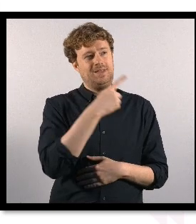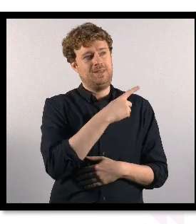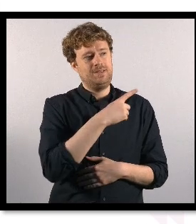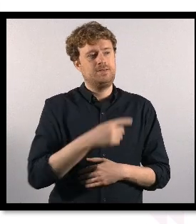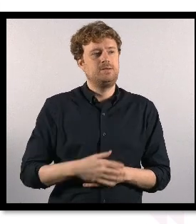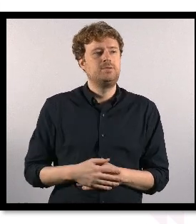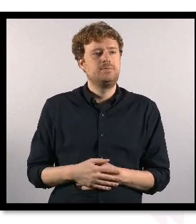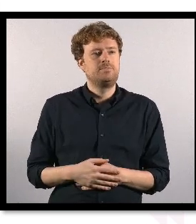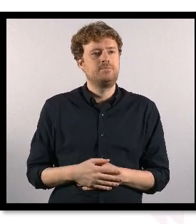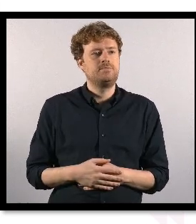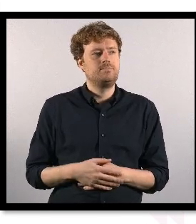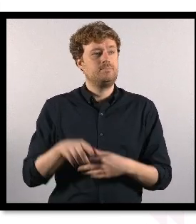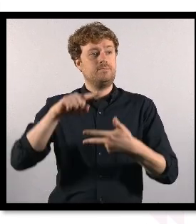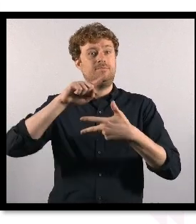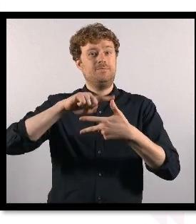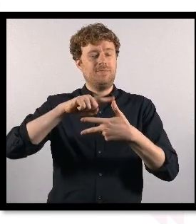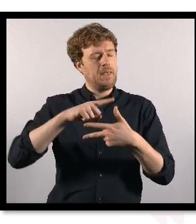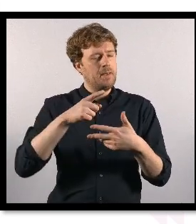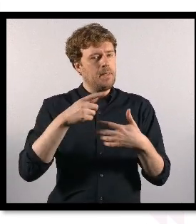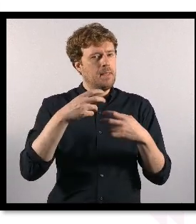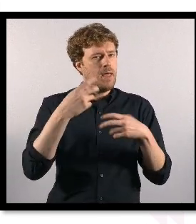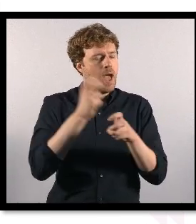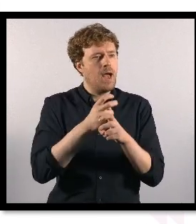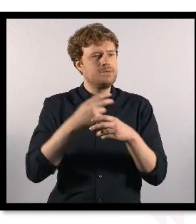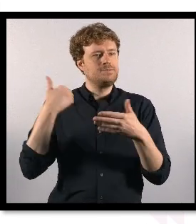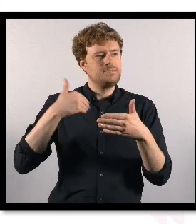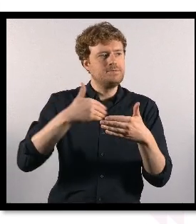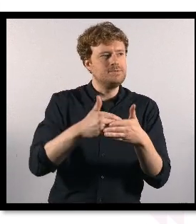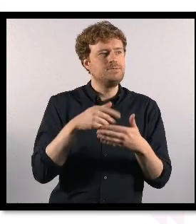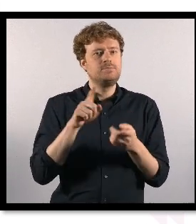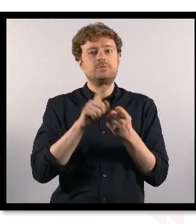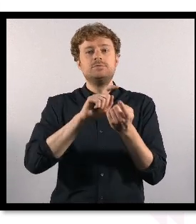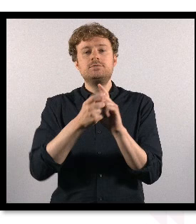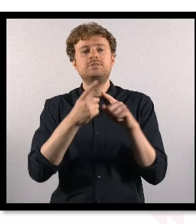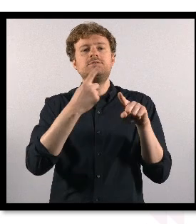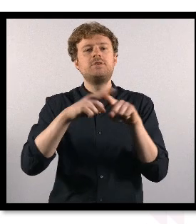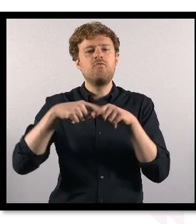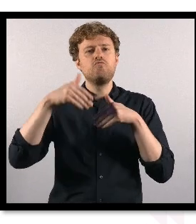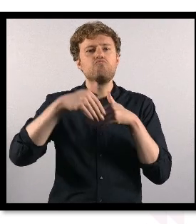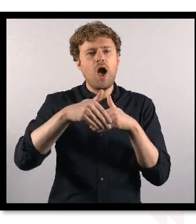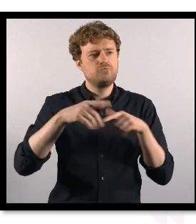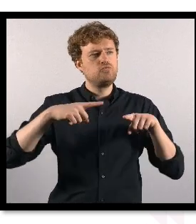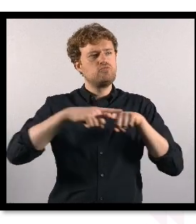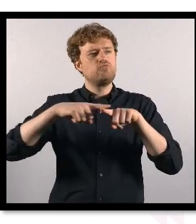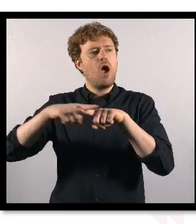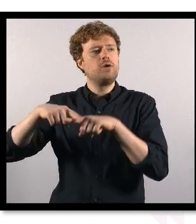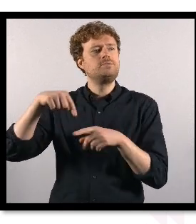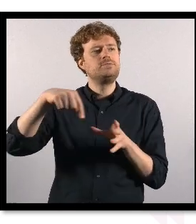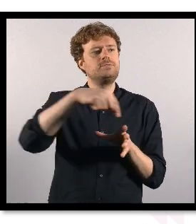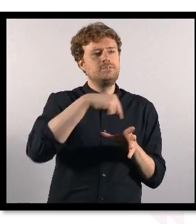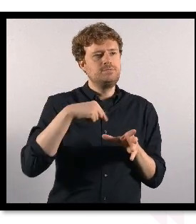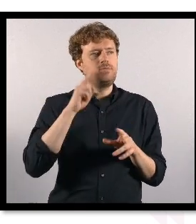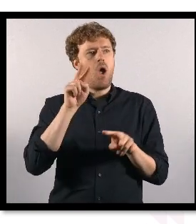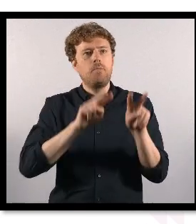cost spending. However, as adopters, we're equally responsible for our cost spending and carbon footprint. And we're hoping to